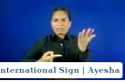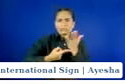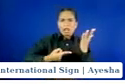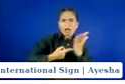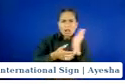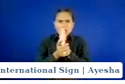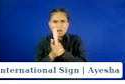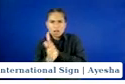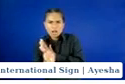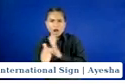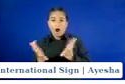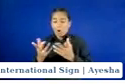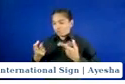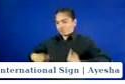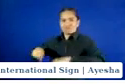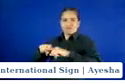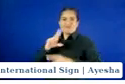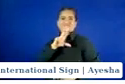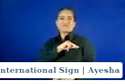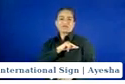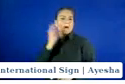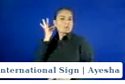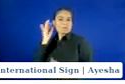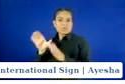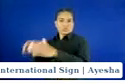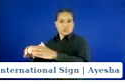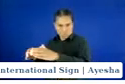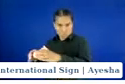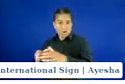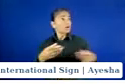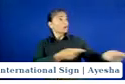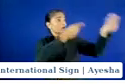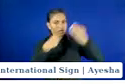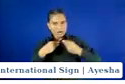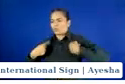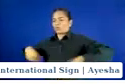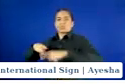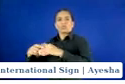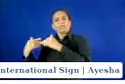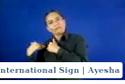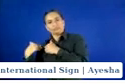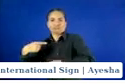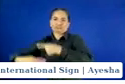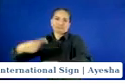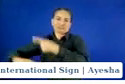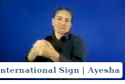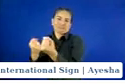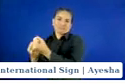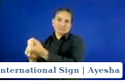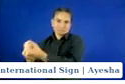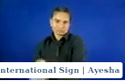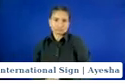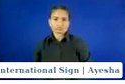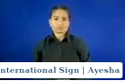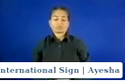out our function. On one hand, we focus on strengthening evidence-based